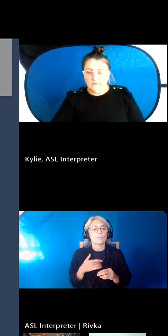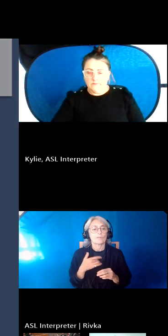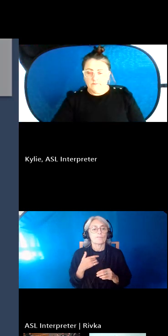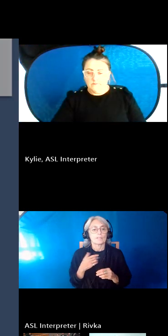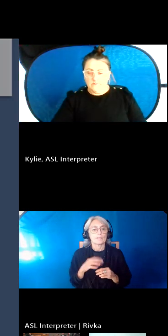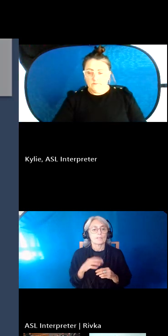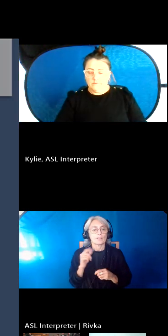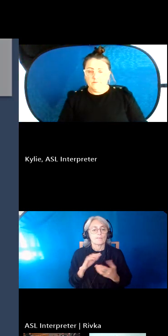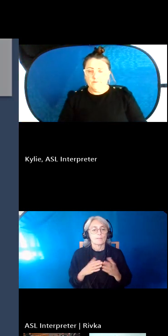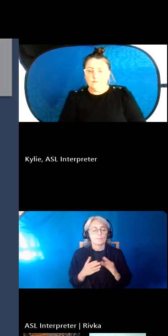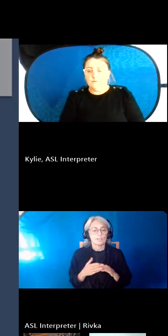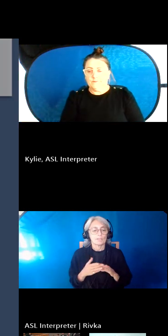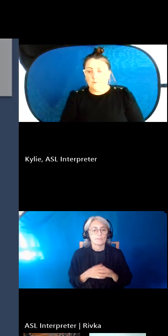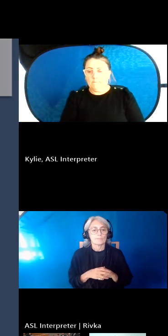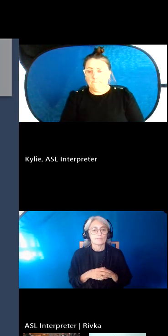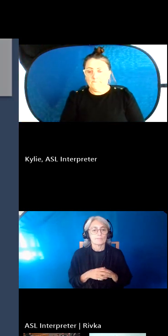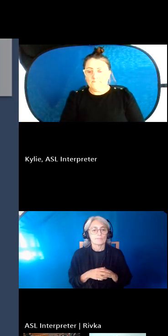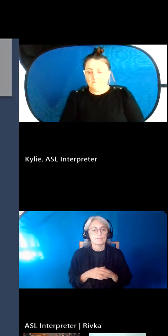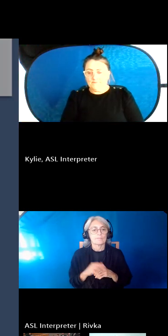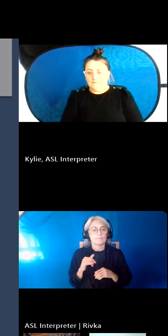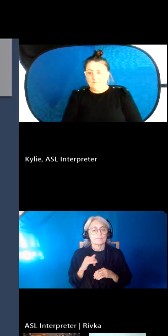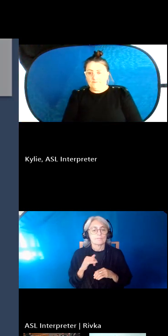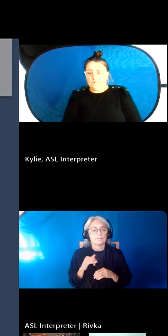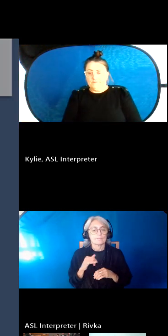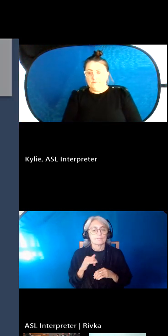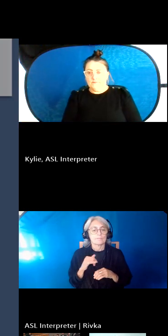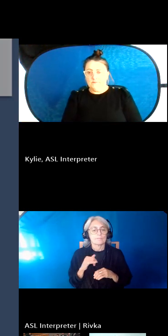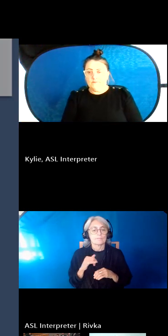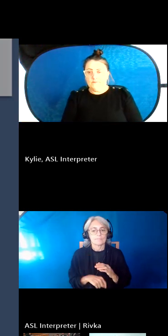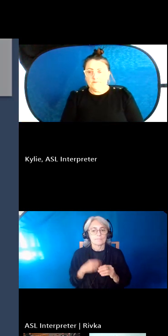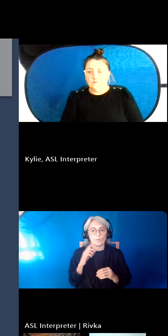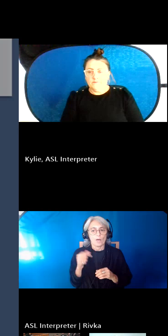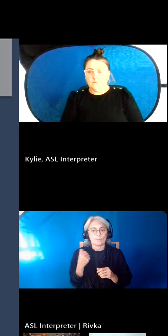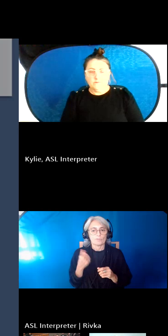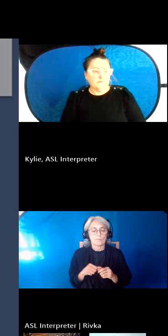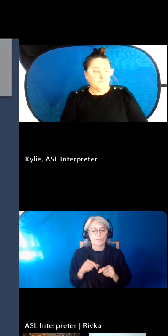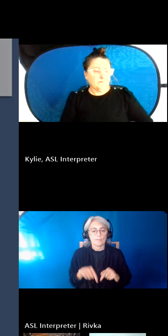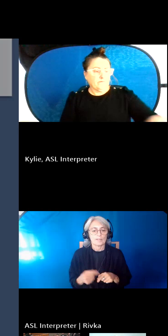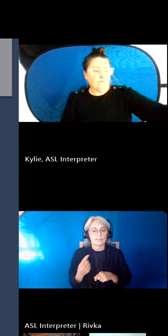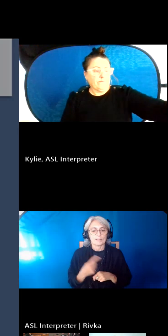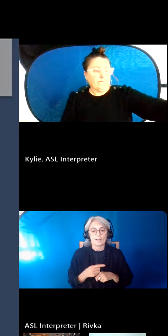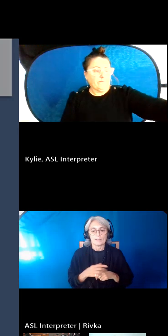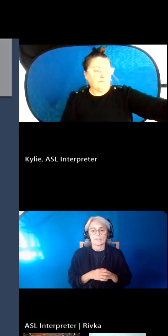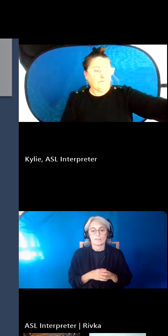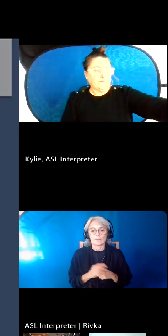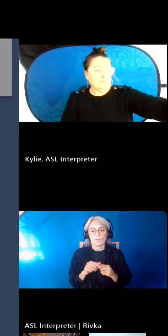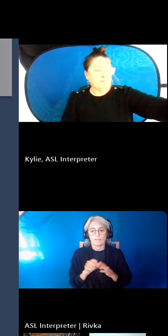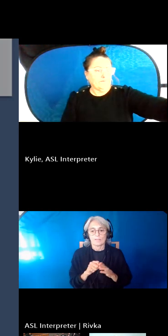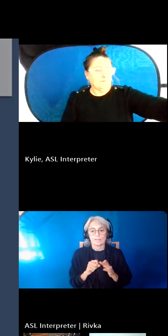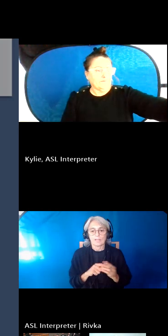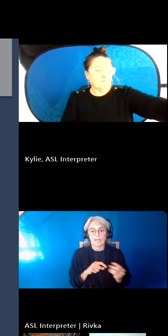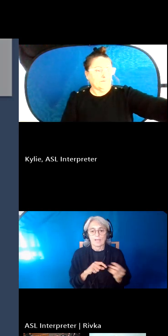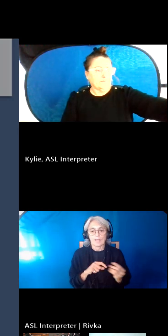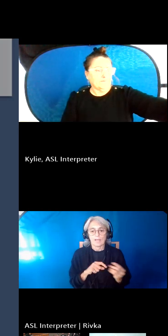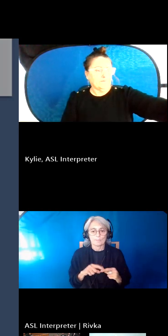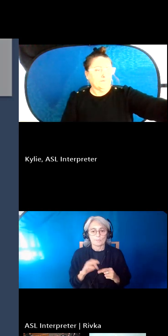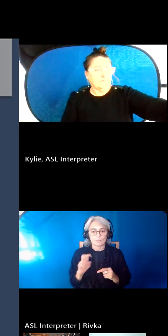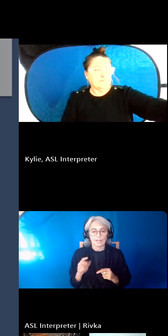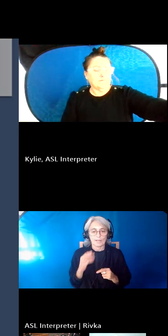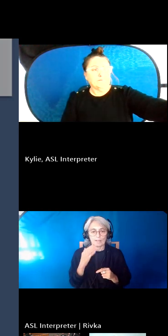of our community as deeply as I do, because I will always remember this day when the state came to Merced. Thank